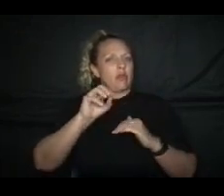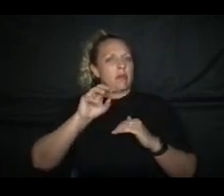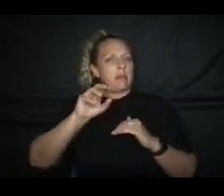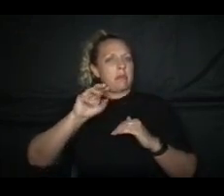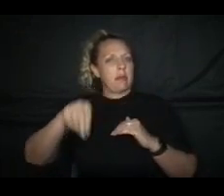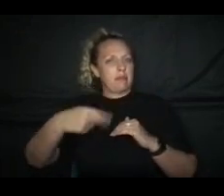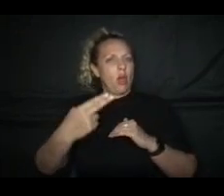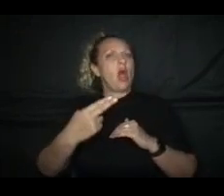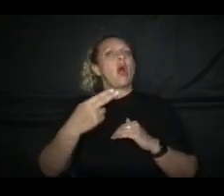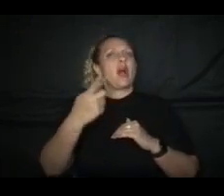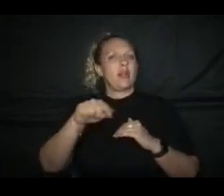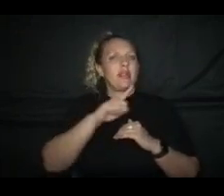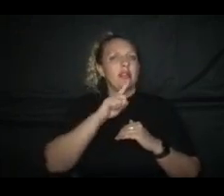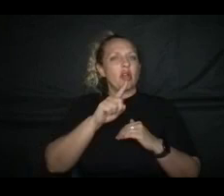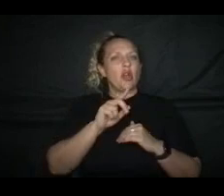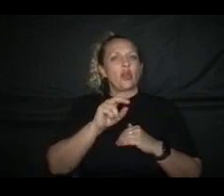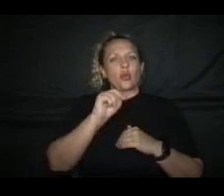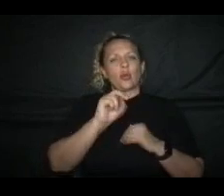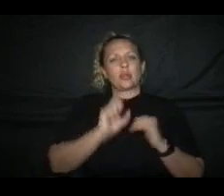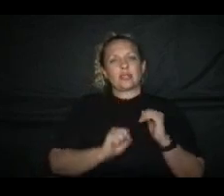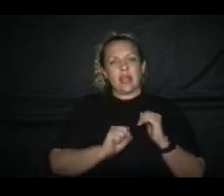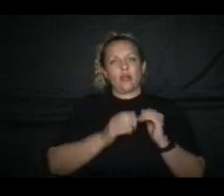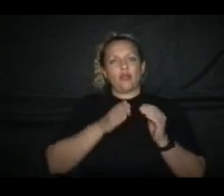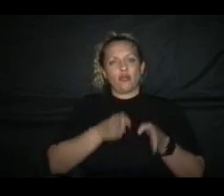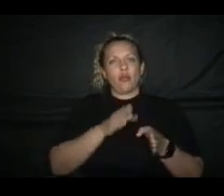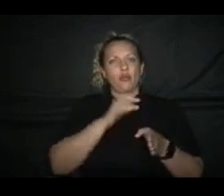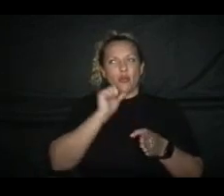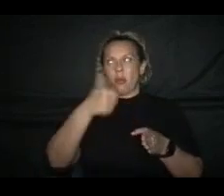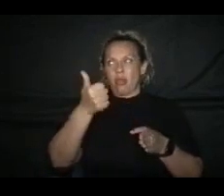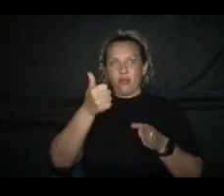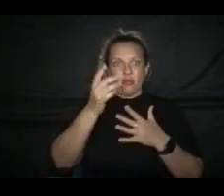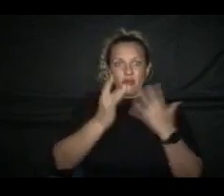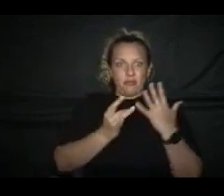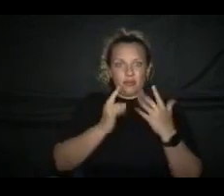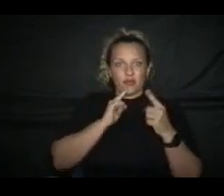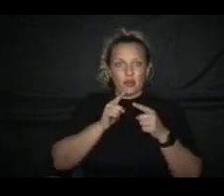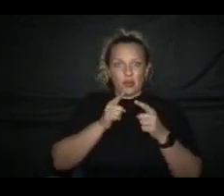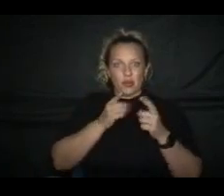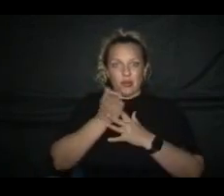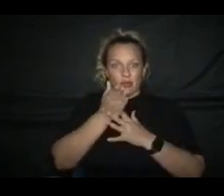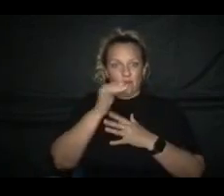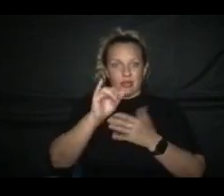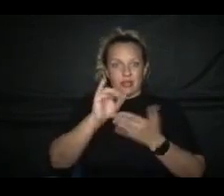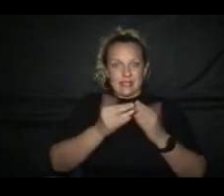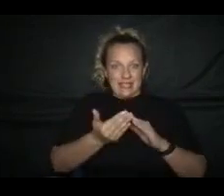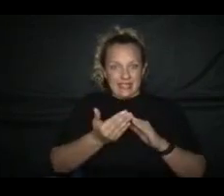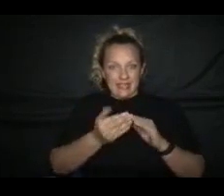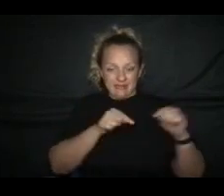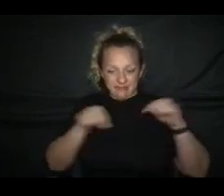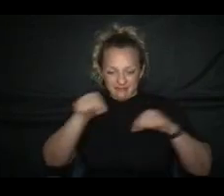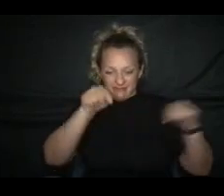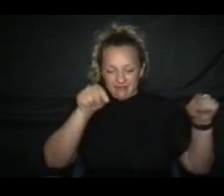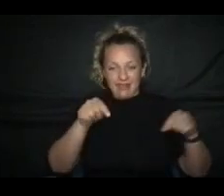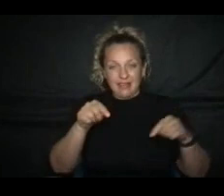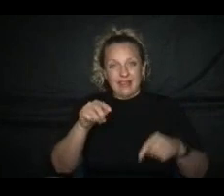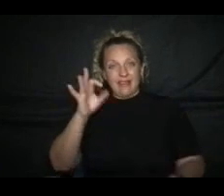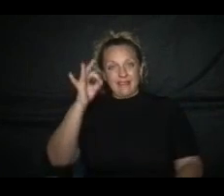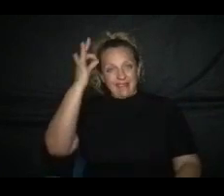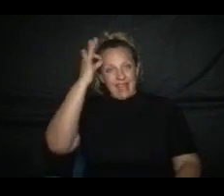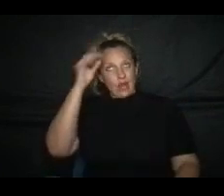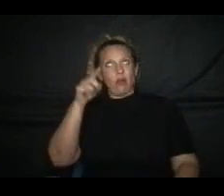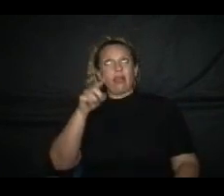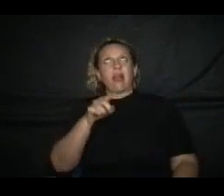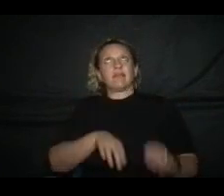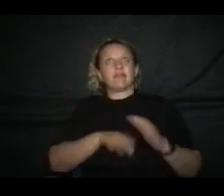These are our north-south roads. There is no really other way to get through the city. Federal Highway mostly is 35 miles per